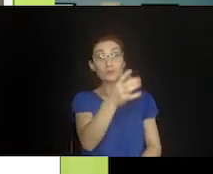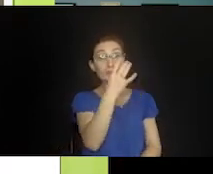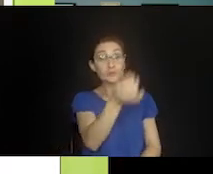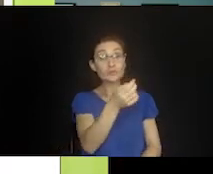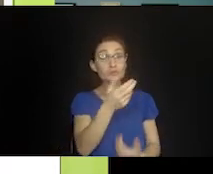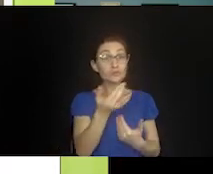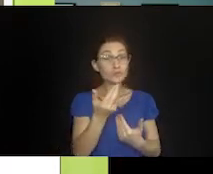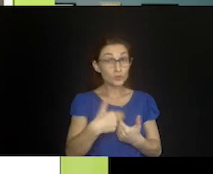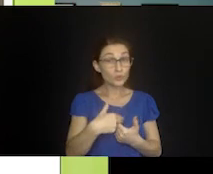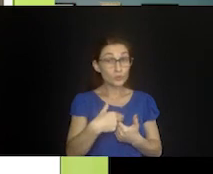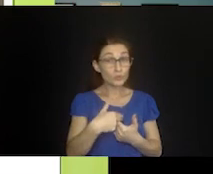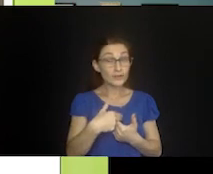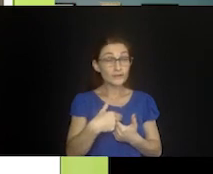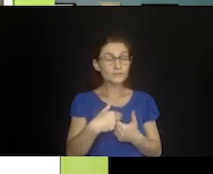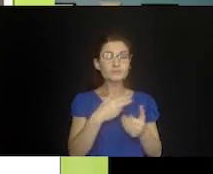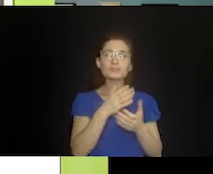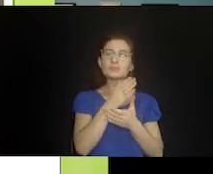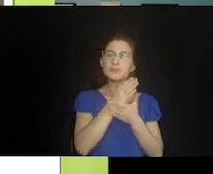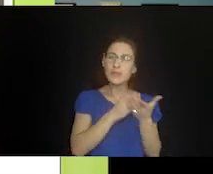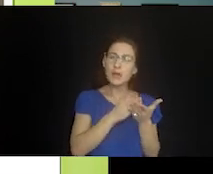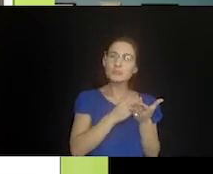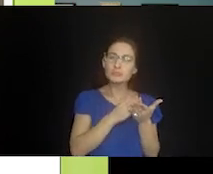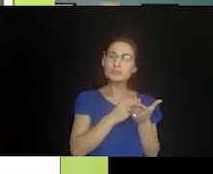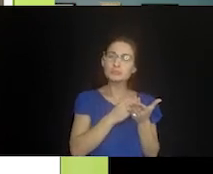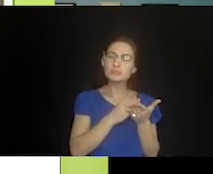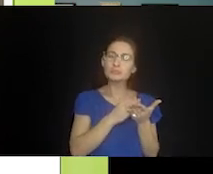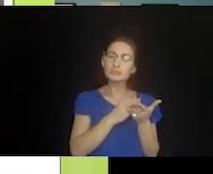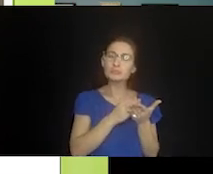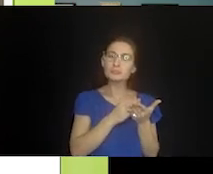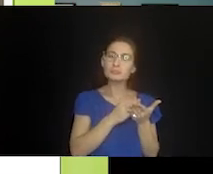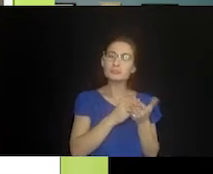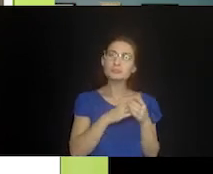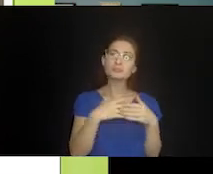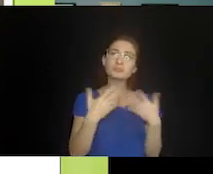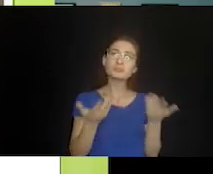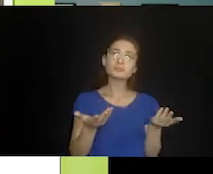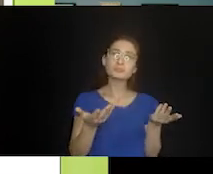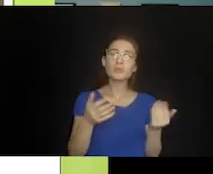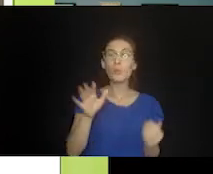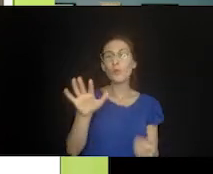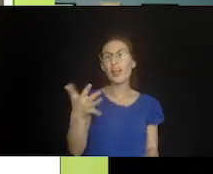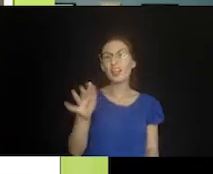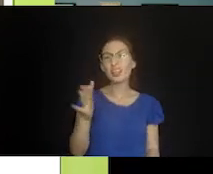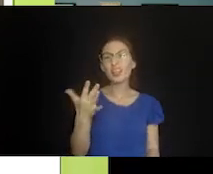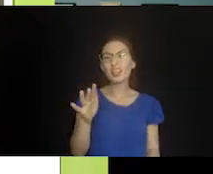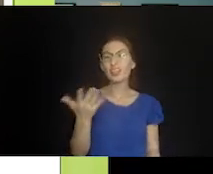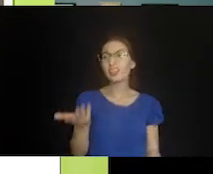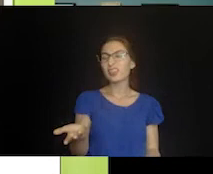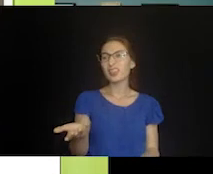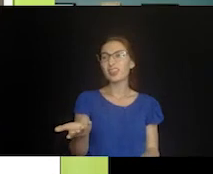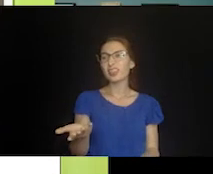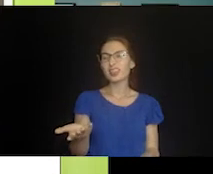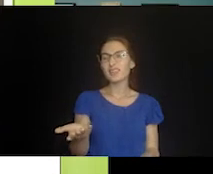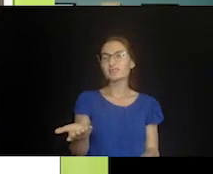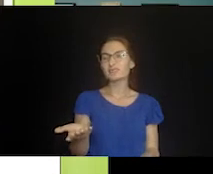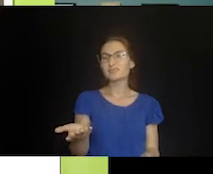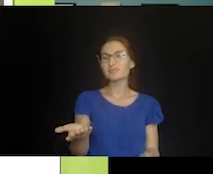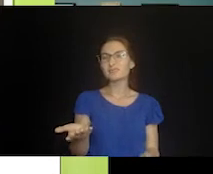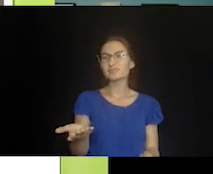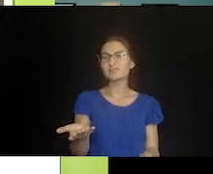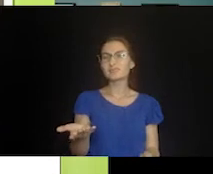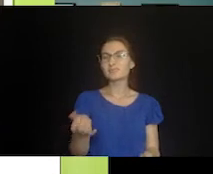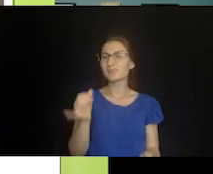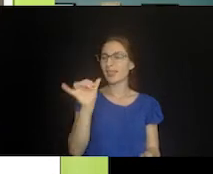asked, would you like to join? And because some of them, some were like,